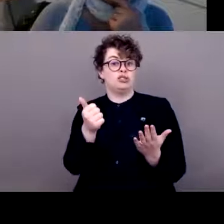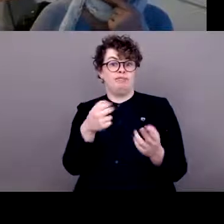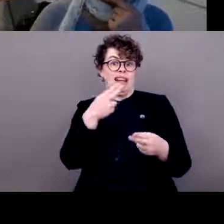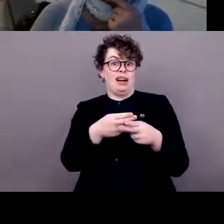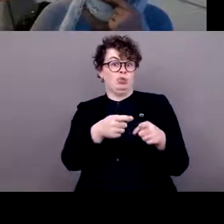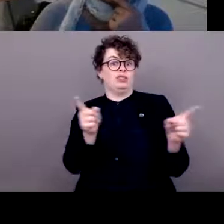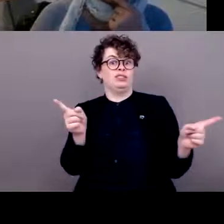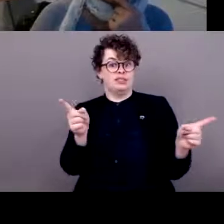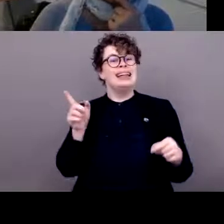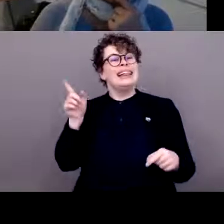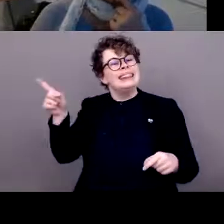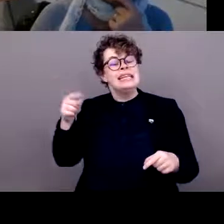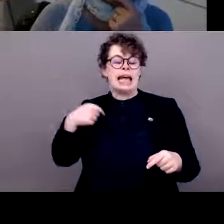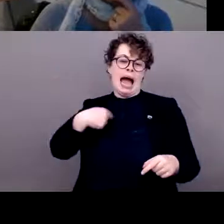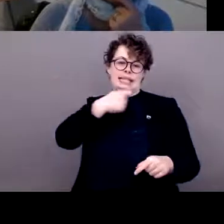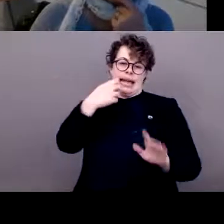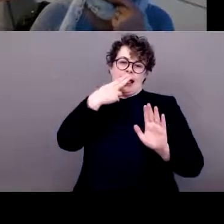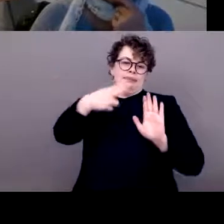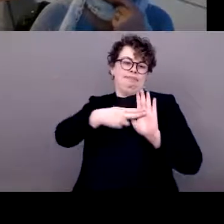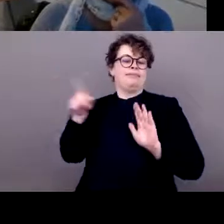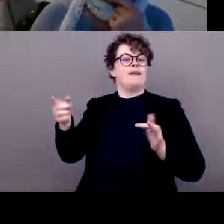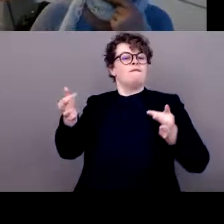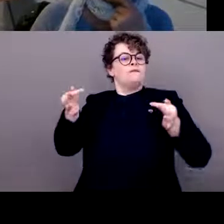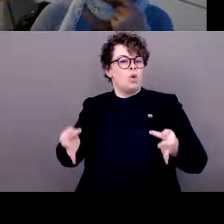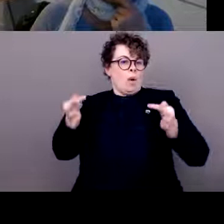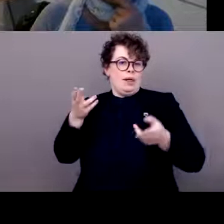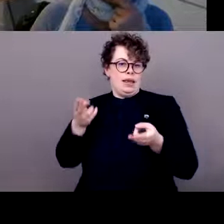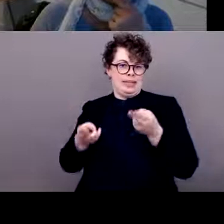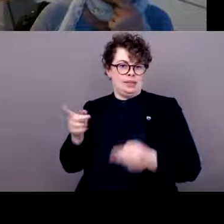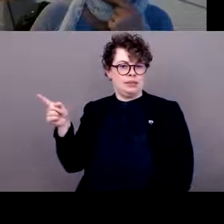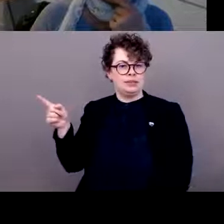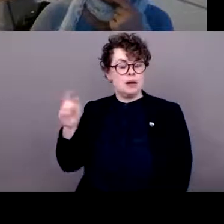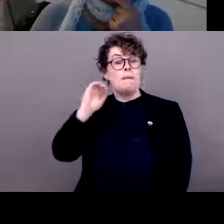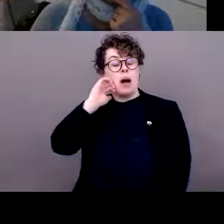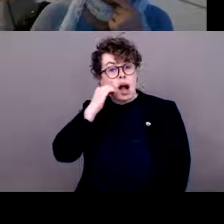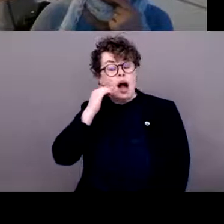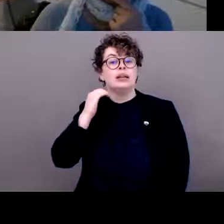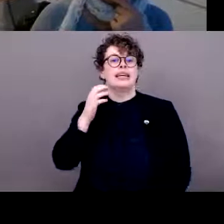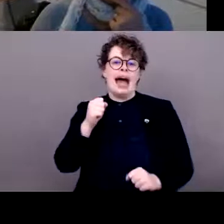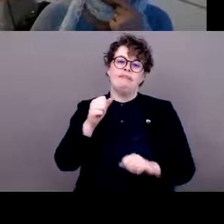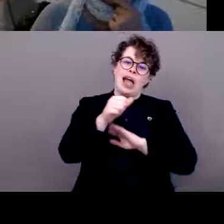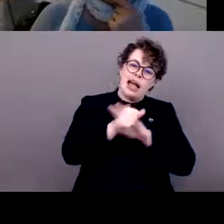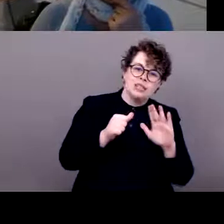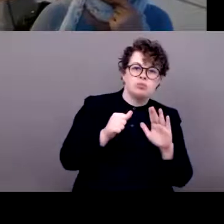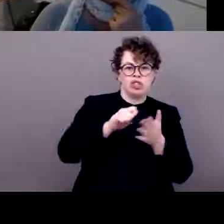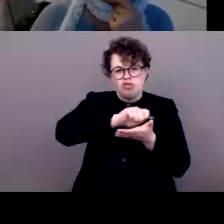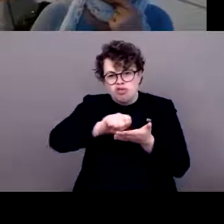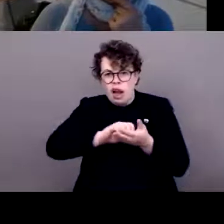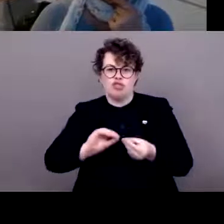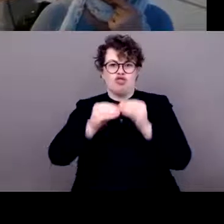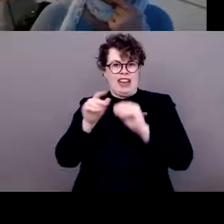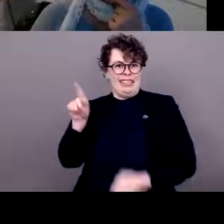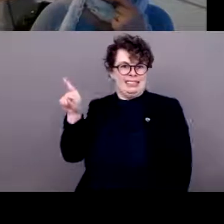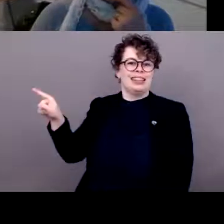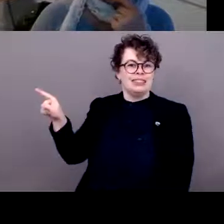them formal assessments because they are specially developed and used in a specific way, and they